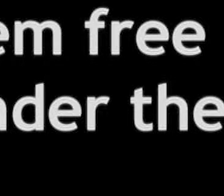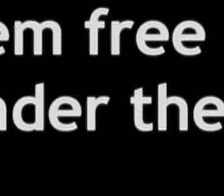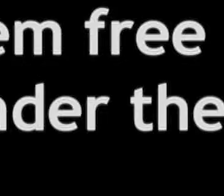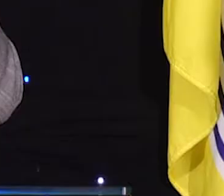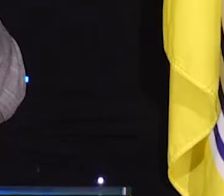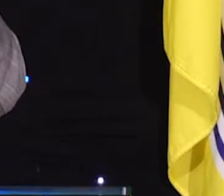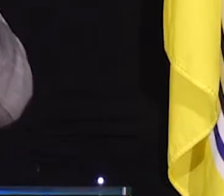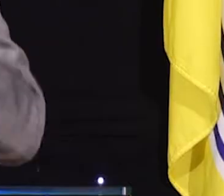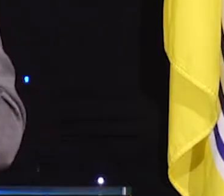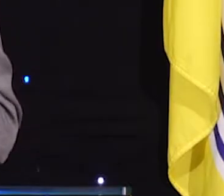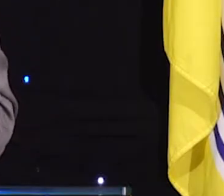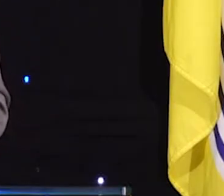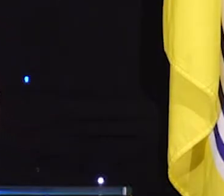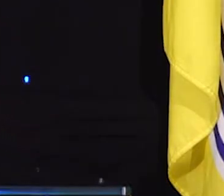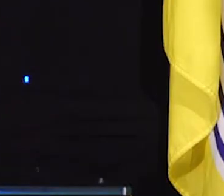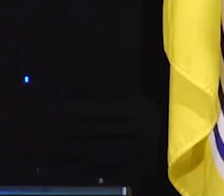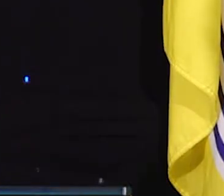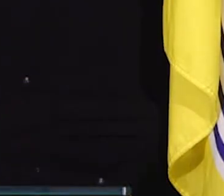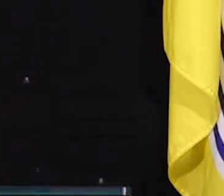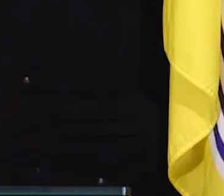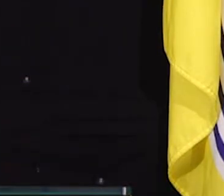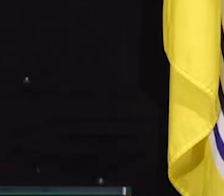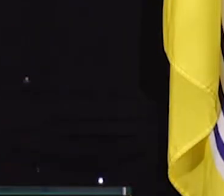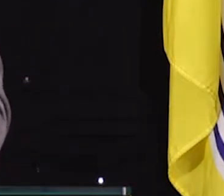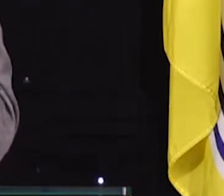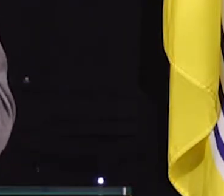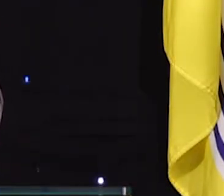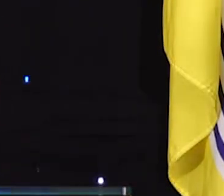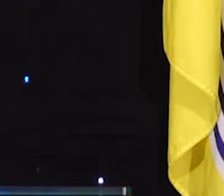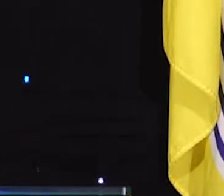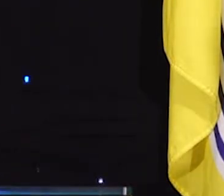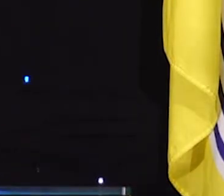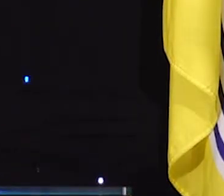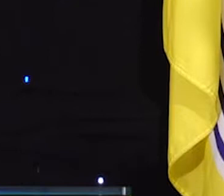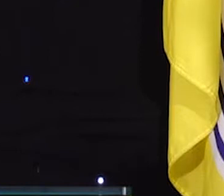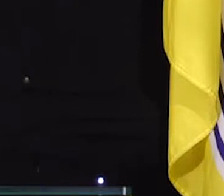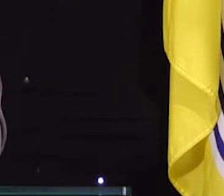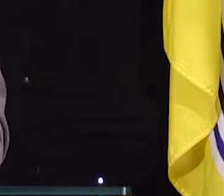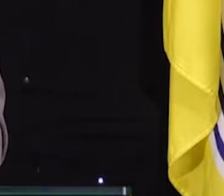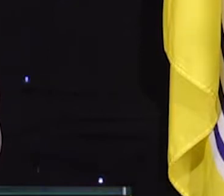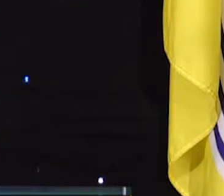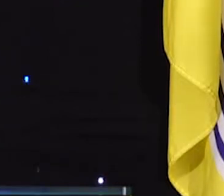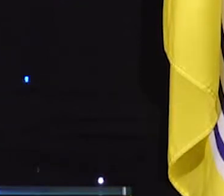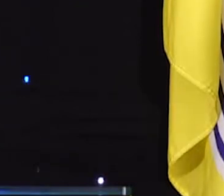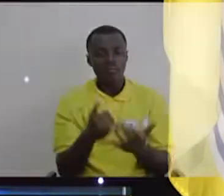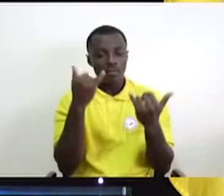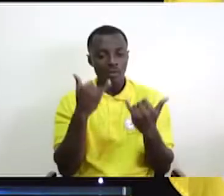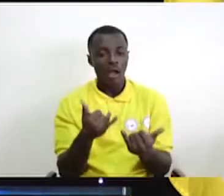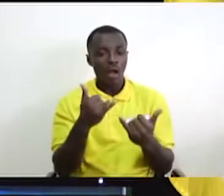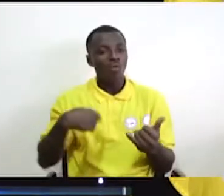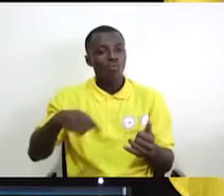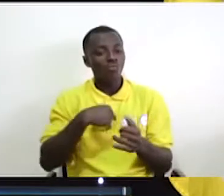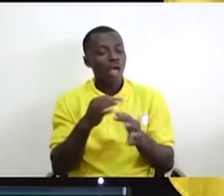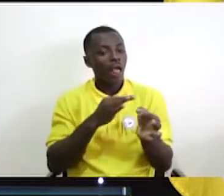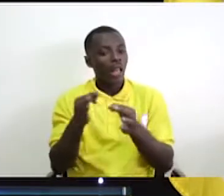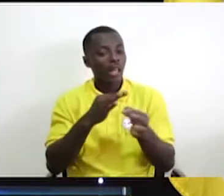you may lift your head and look at me. So according to the reading, we have established that